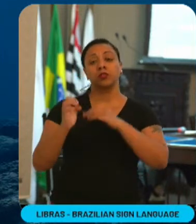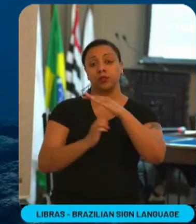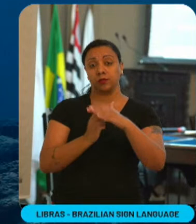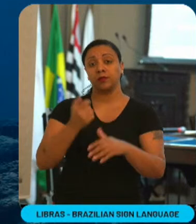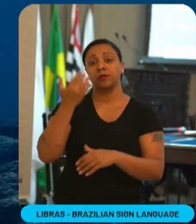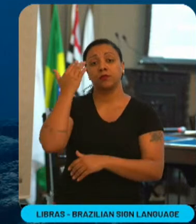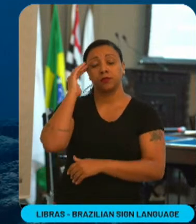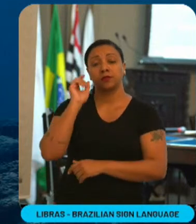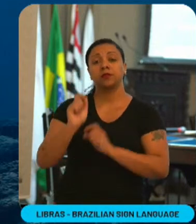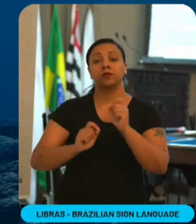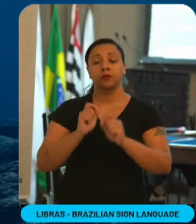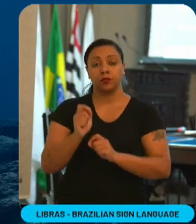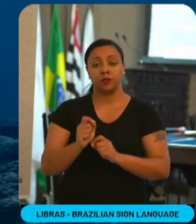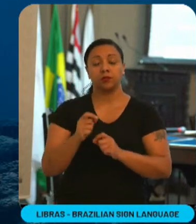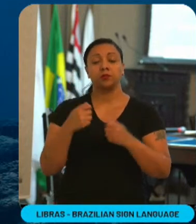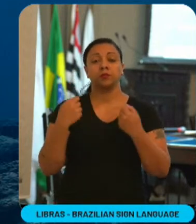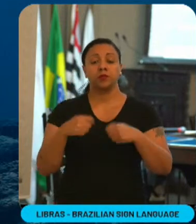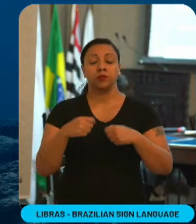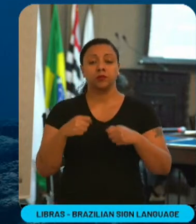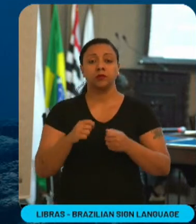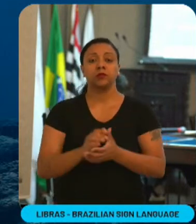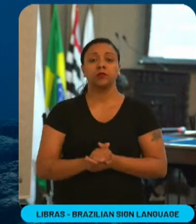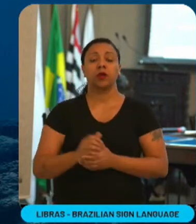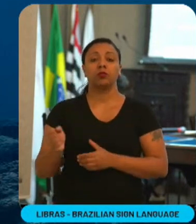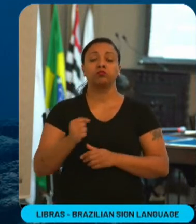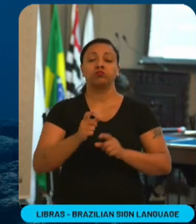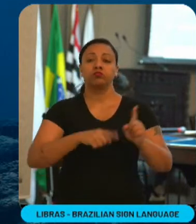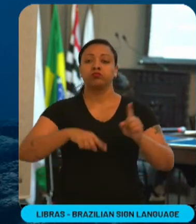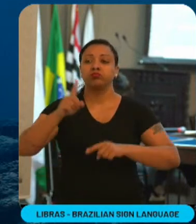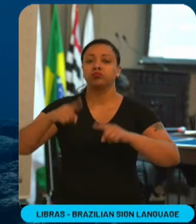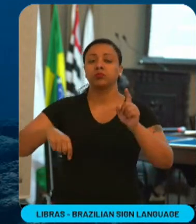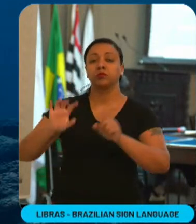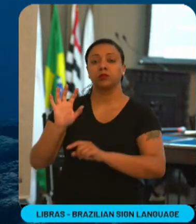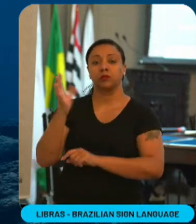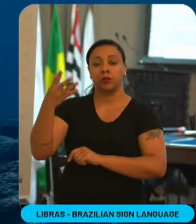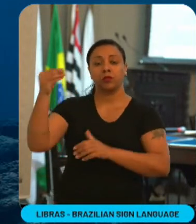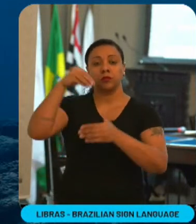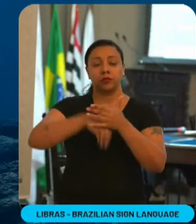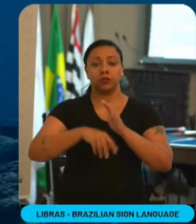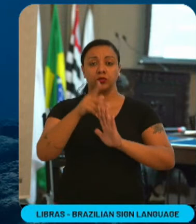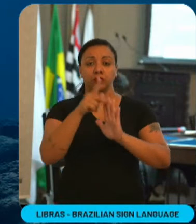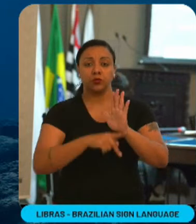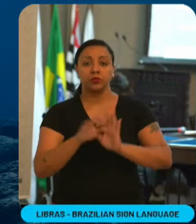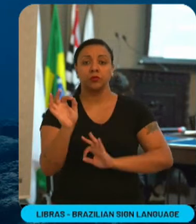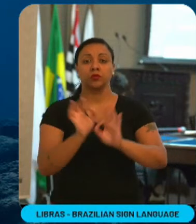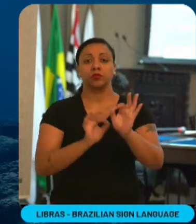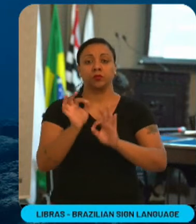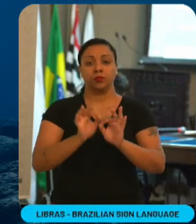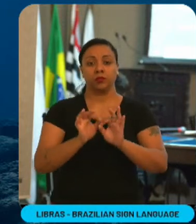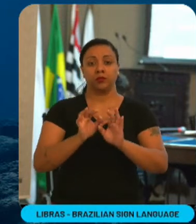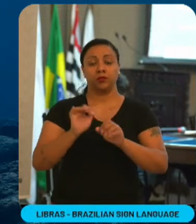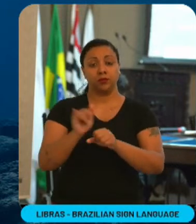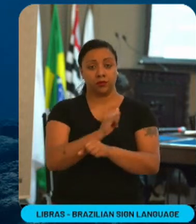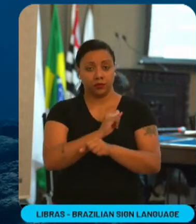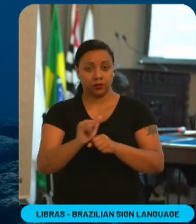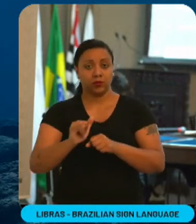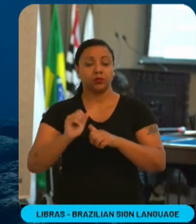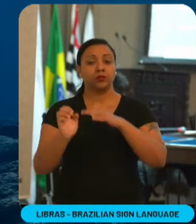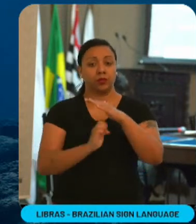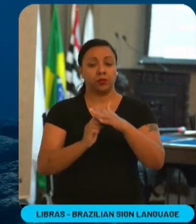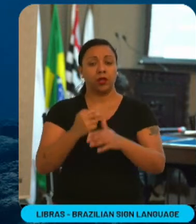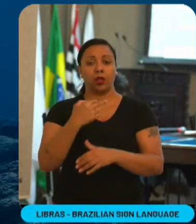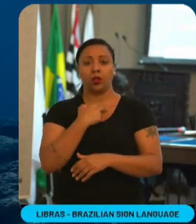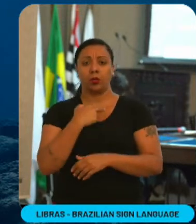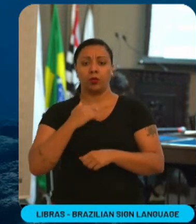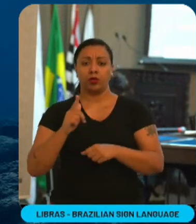we look at that, it is important that companies understand too that includes to include climatic variation